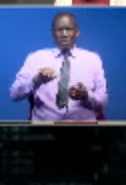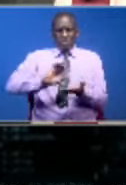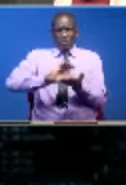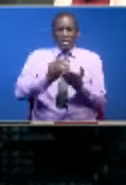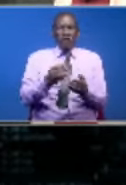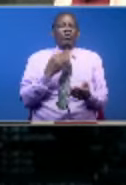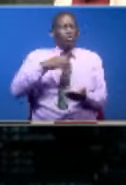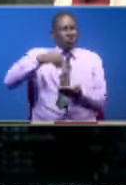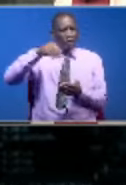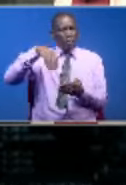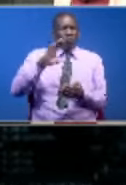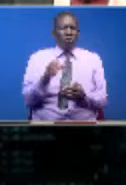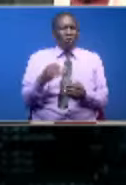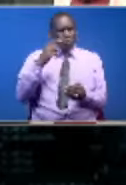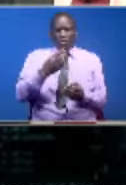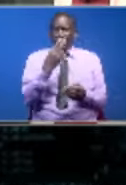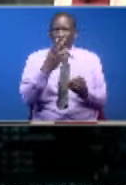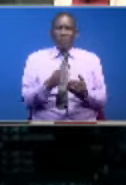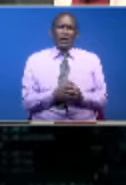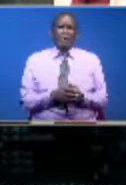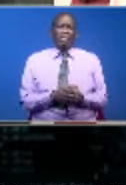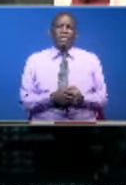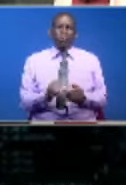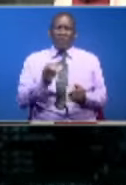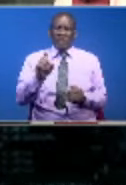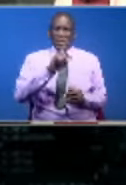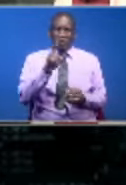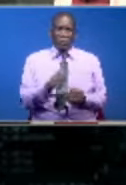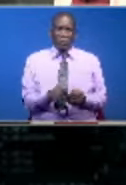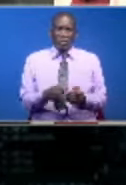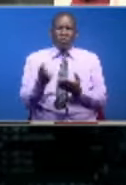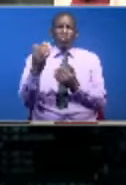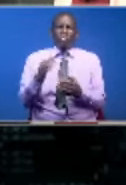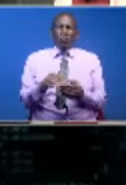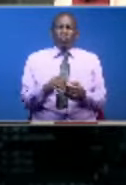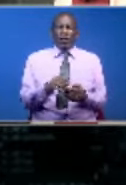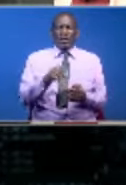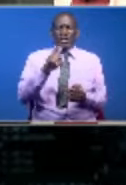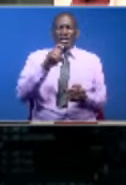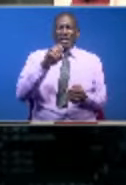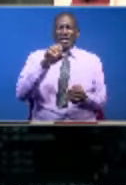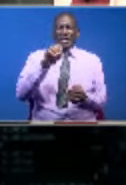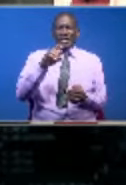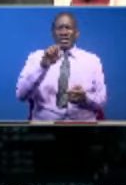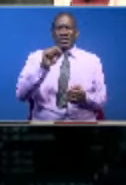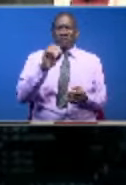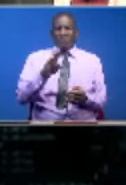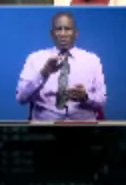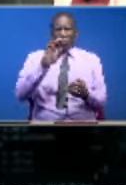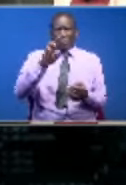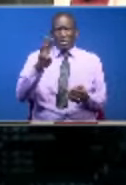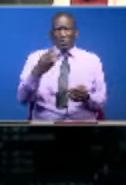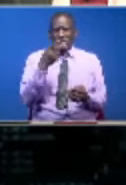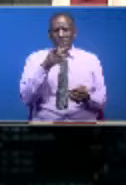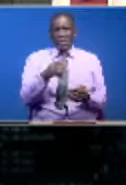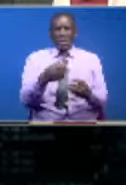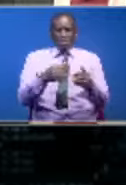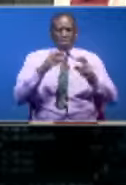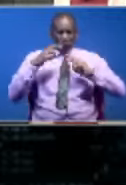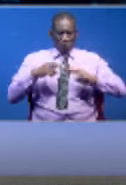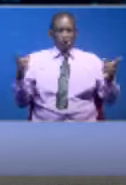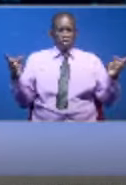more for the viewer who asked the question. Yeah. So hop onto the FSDA website and check on the guidelines around gender bonds. Before we take a break, very